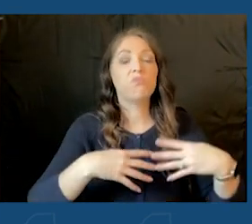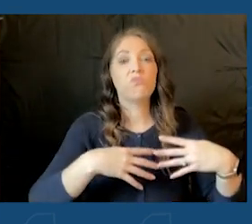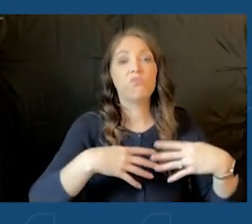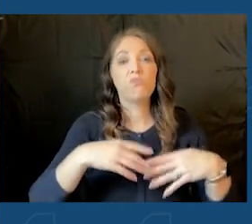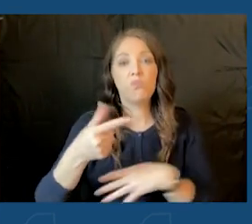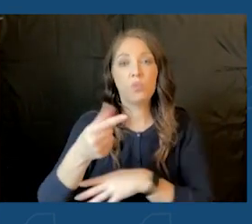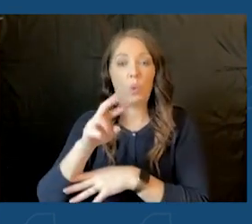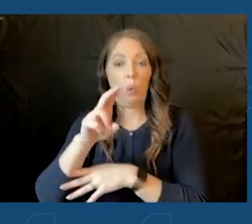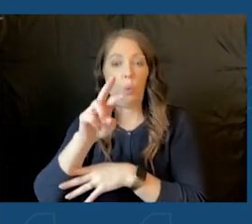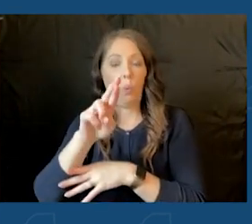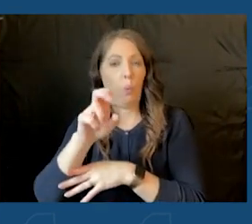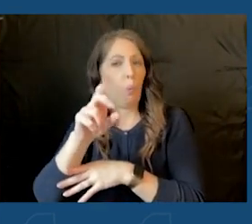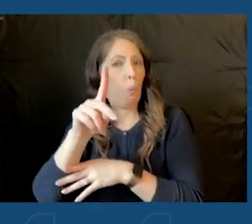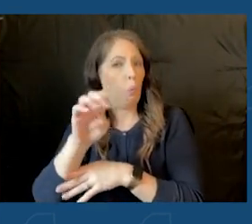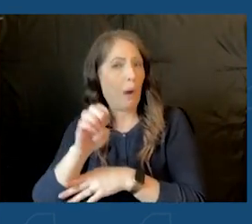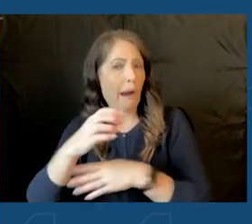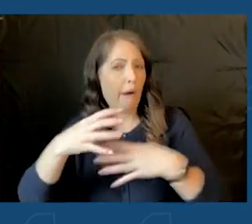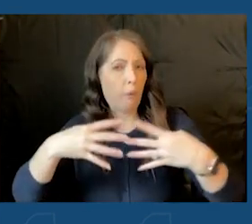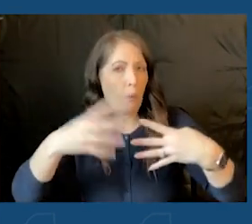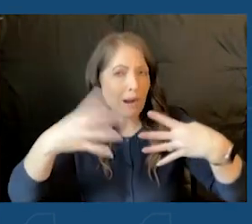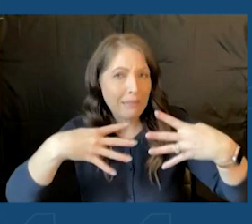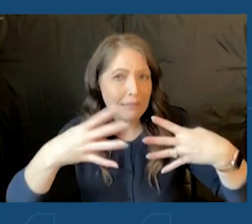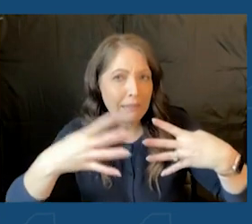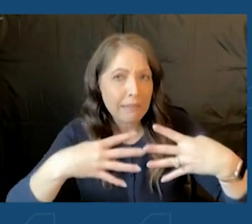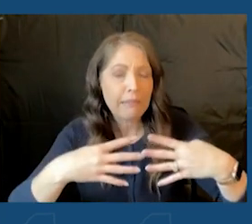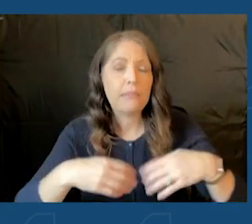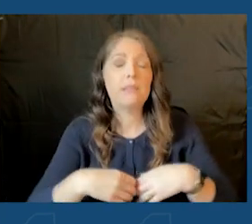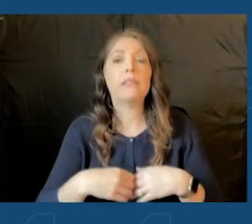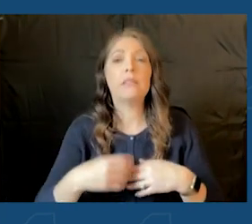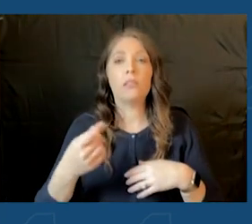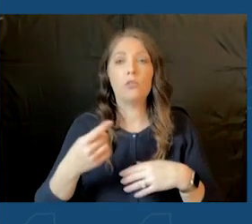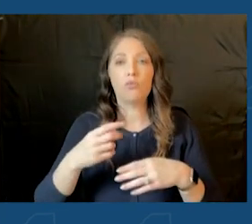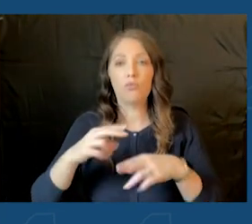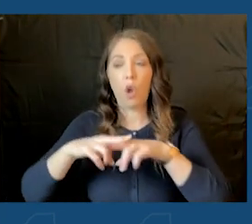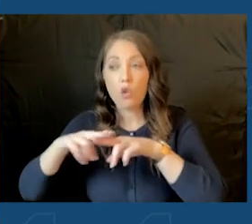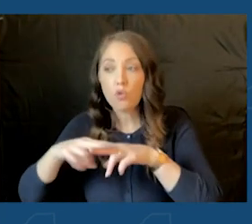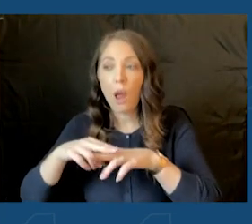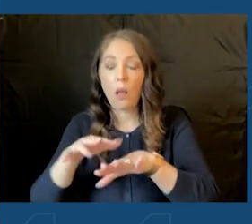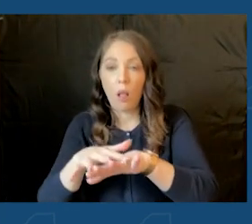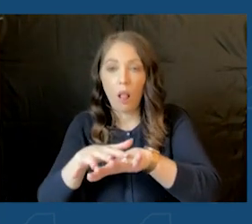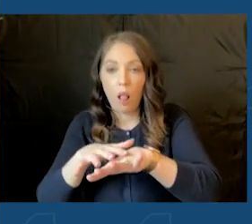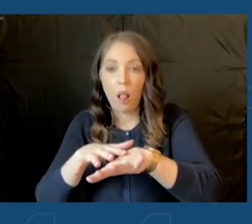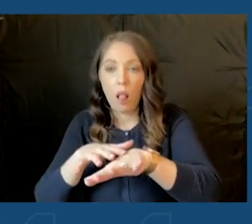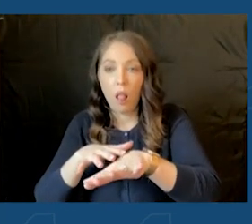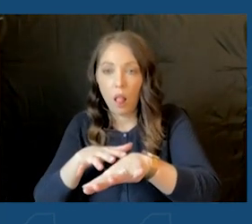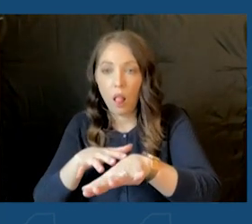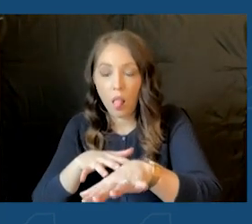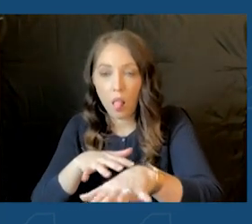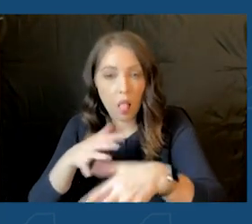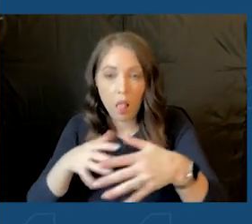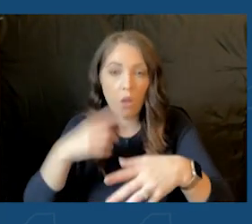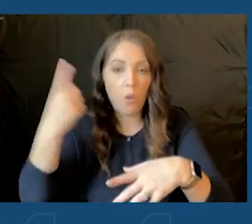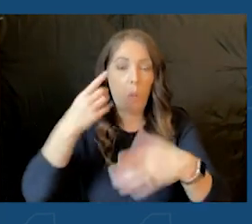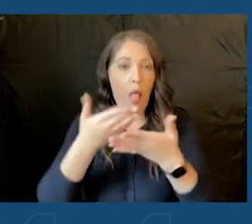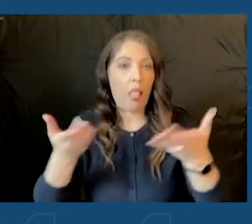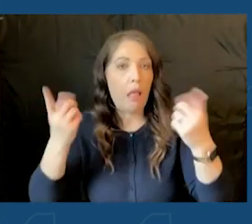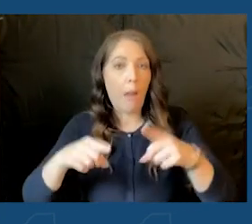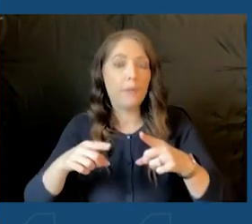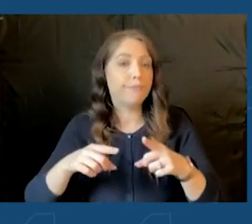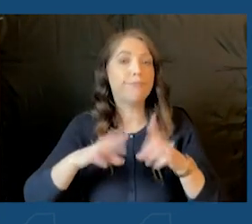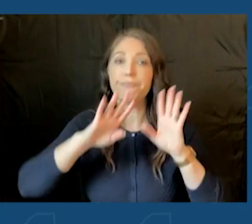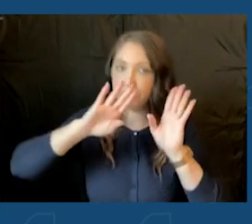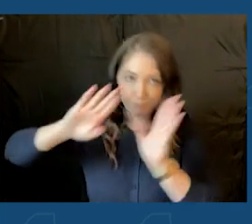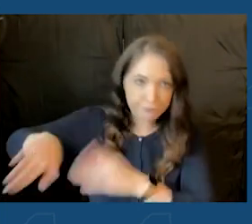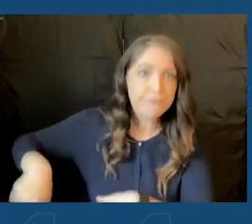dangerous, and trains were having to slow down because crazy things were happening at those grade crossings, eliminated. It allows for much